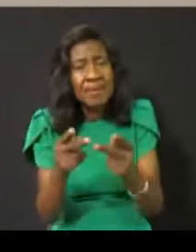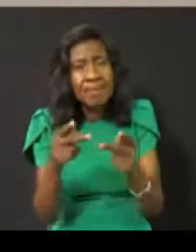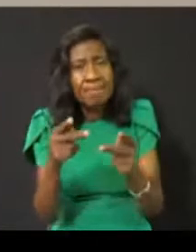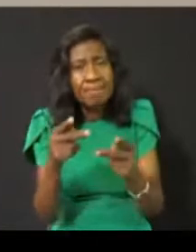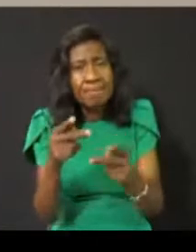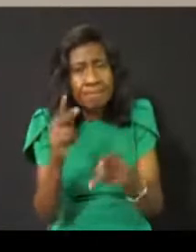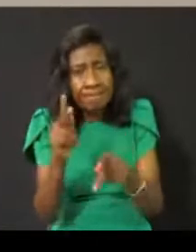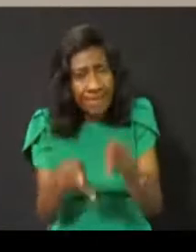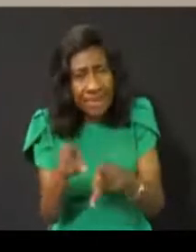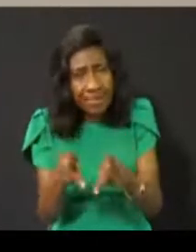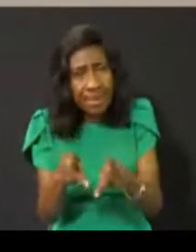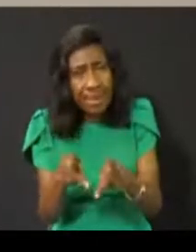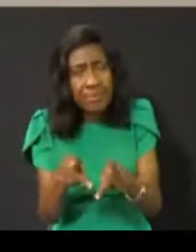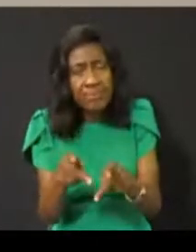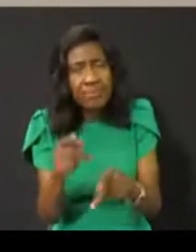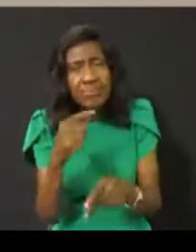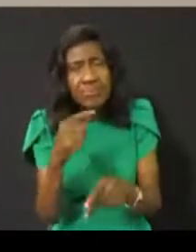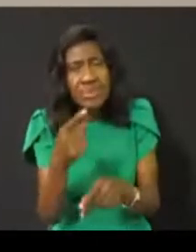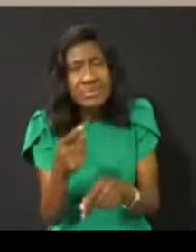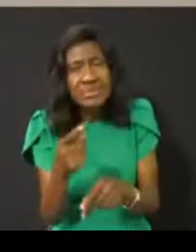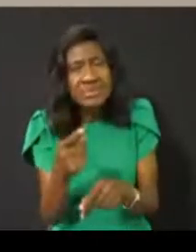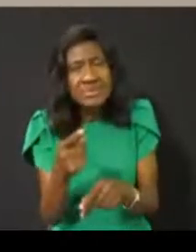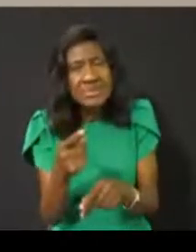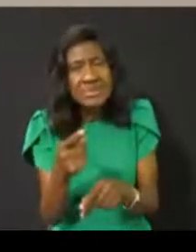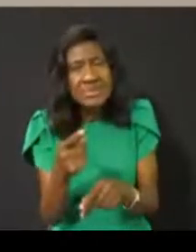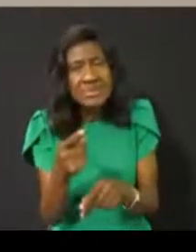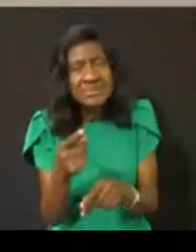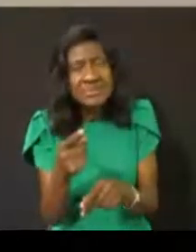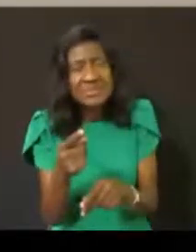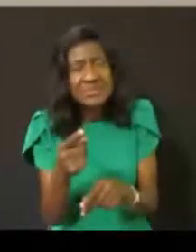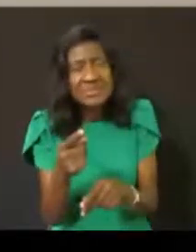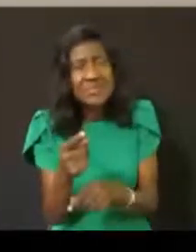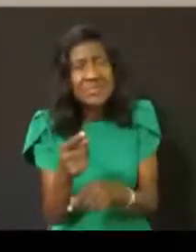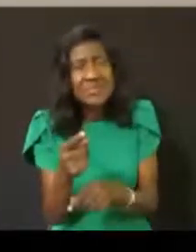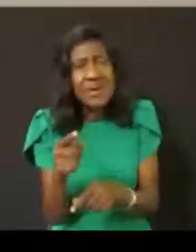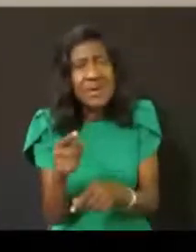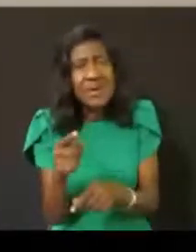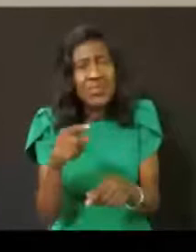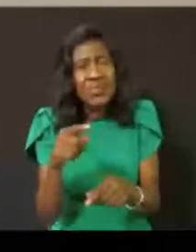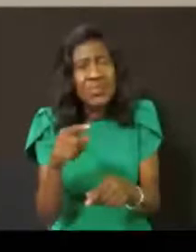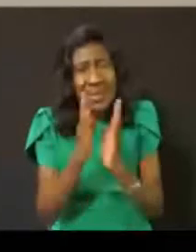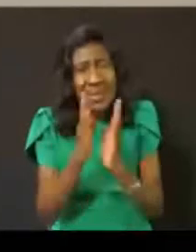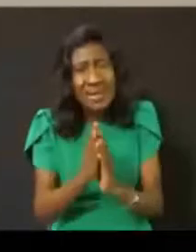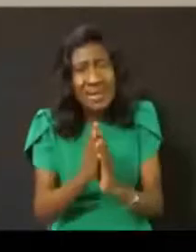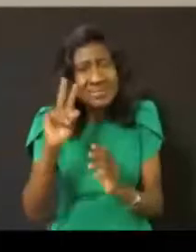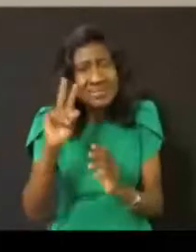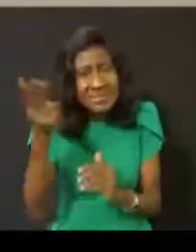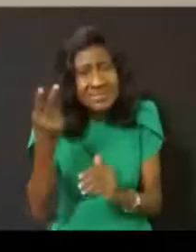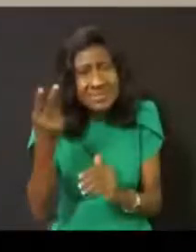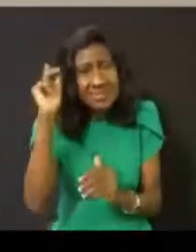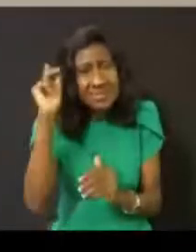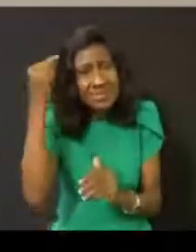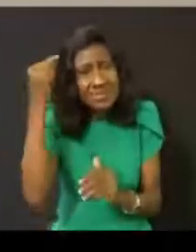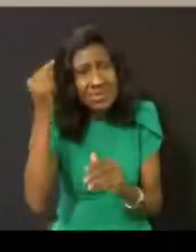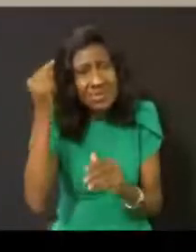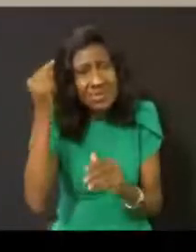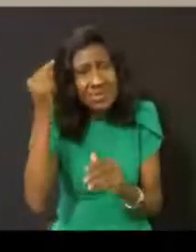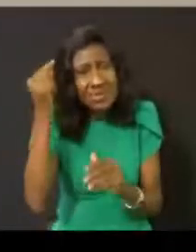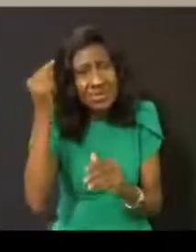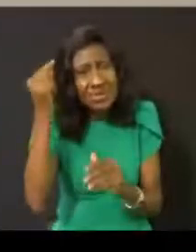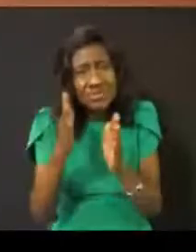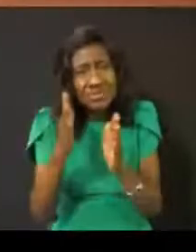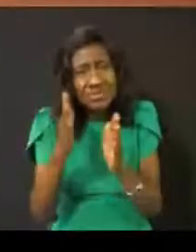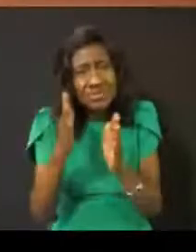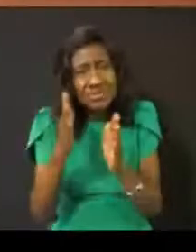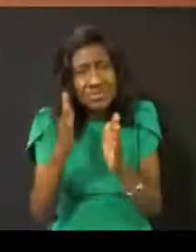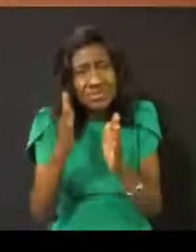that. And I think those systems will work side by side, and invite the deputy governor to fill in any gaps, as I said. 60%.